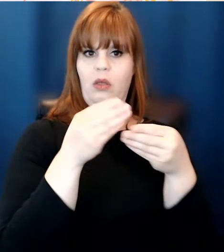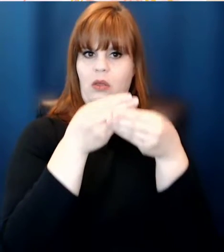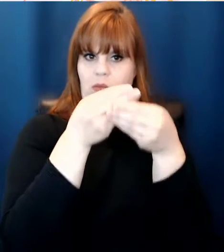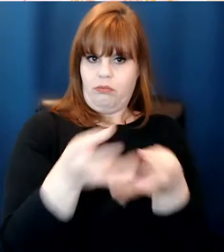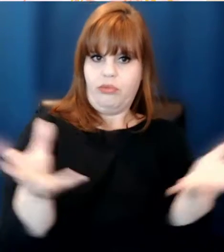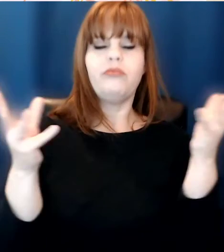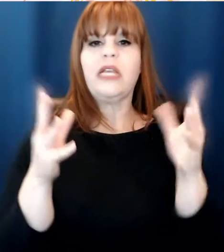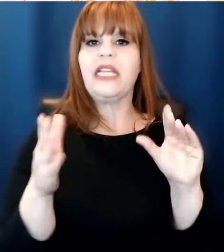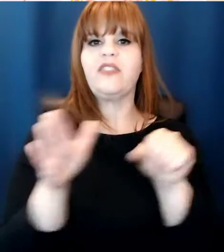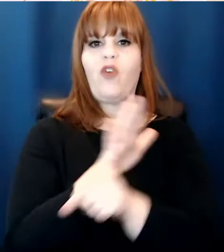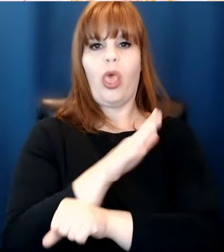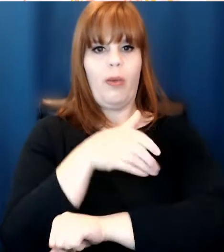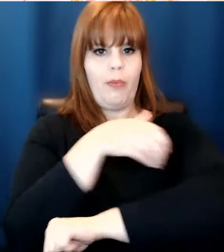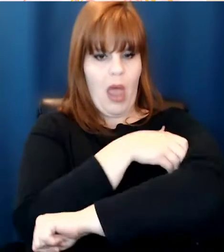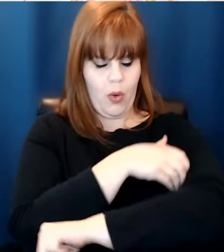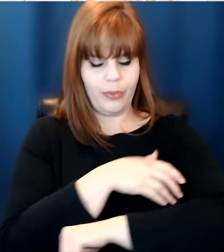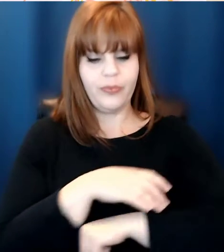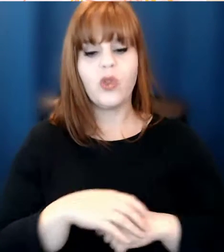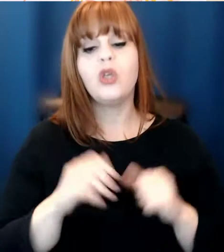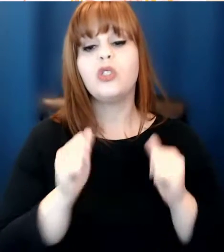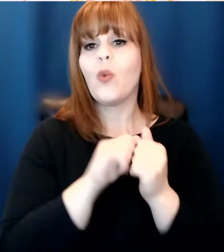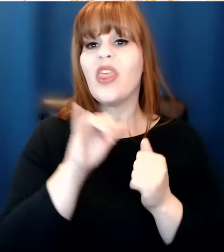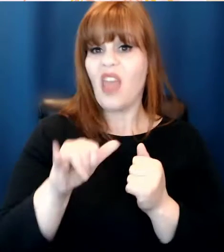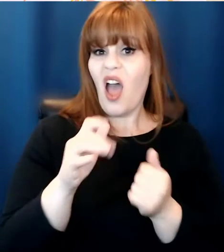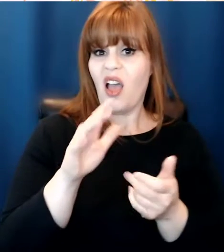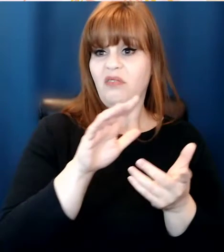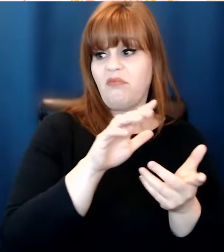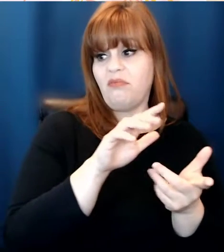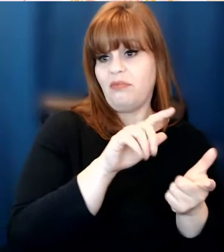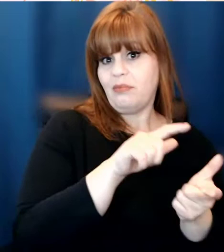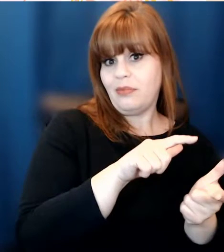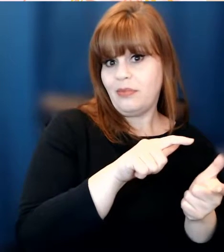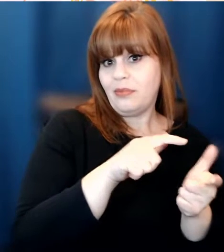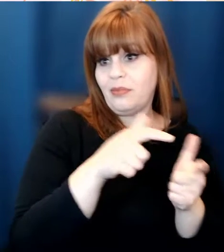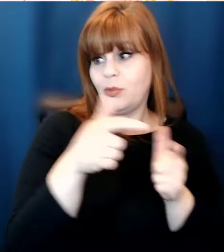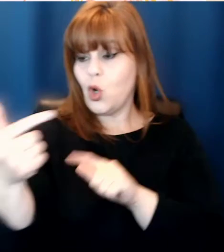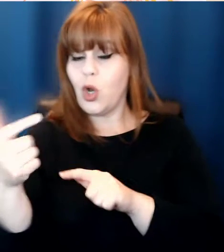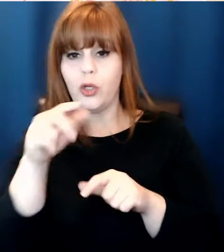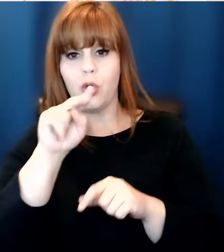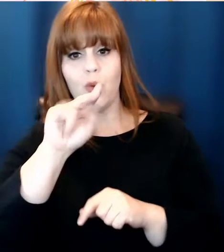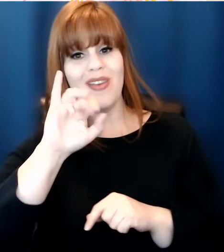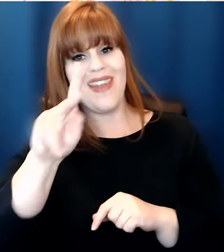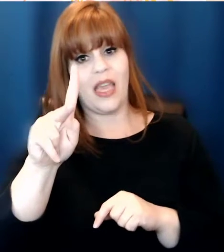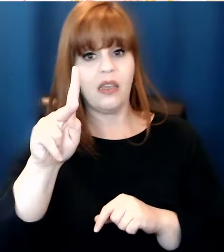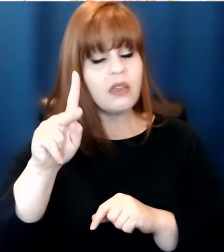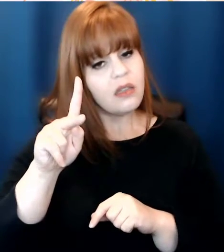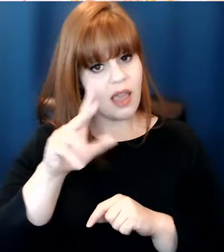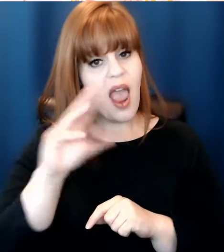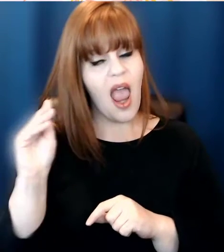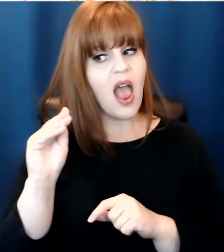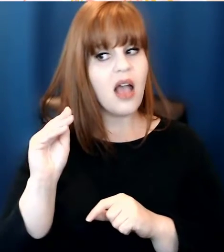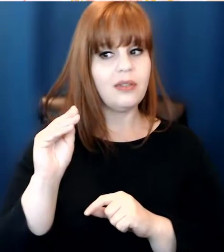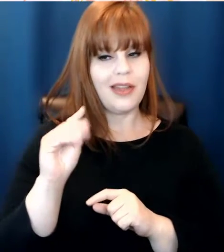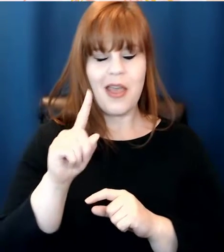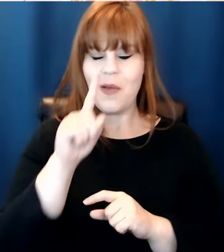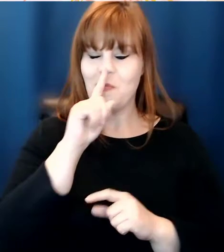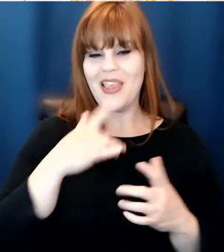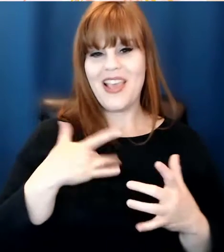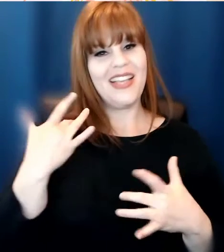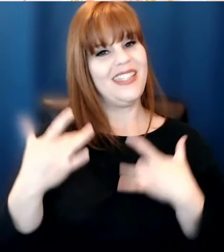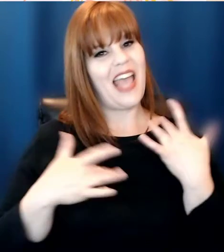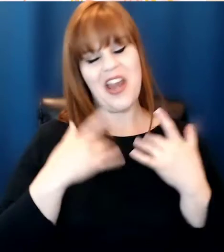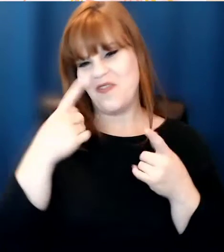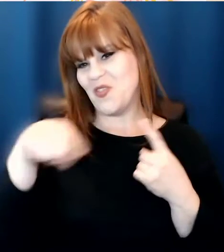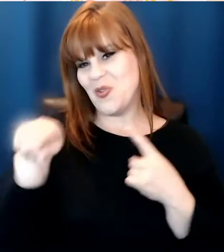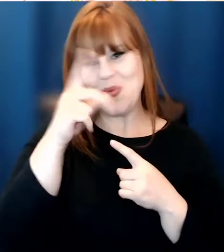power. So with that, I'll kind of turn it off to Nick, and I'm really excited for you